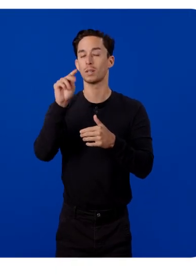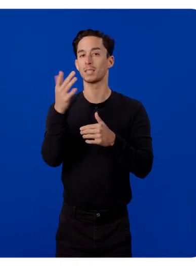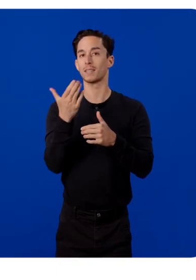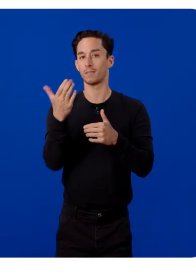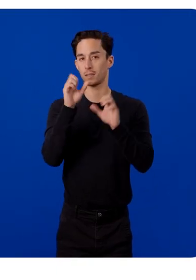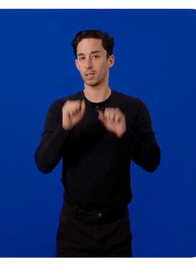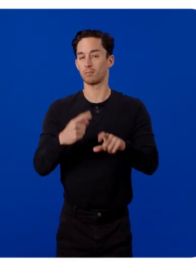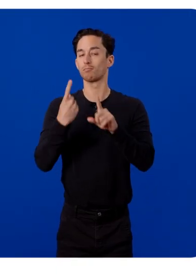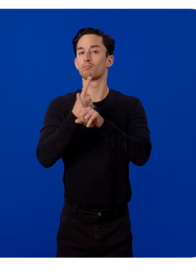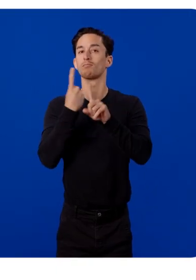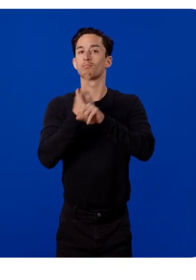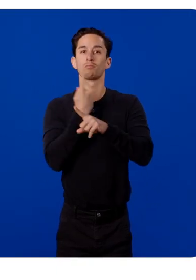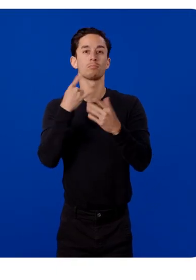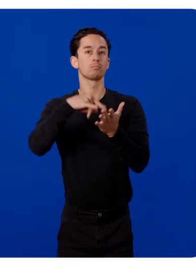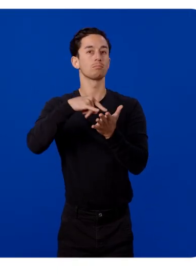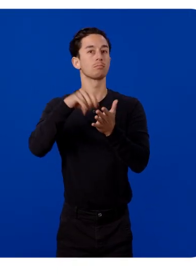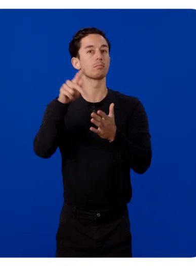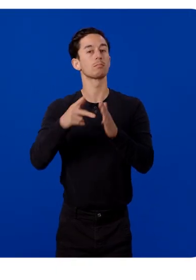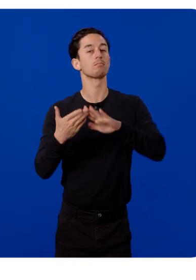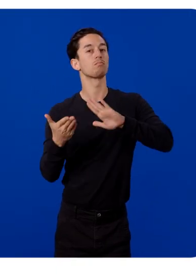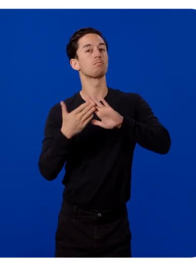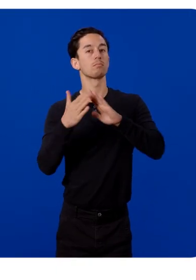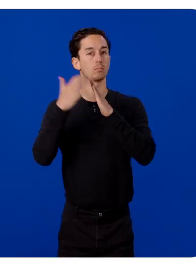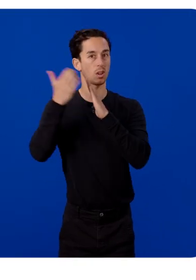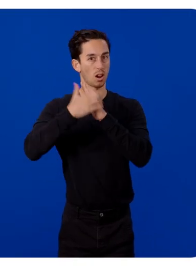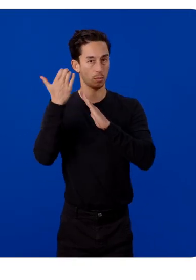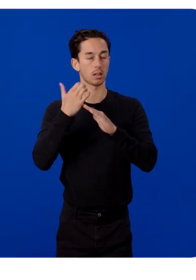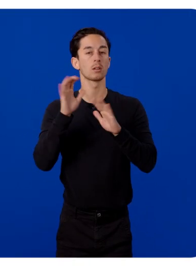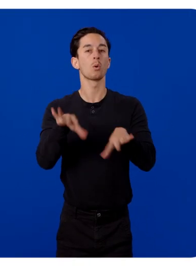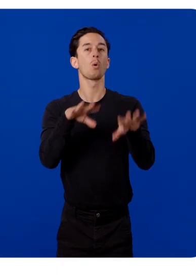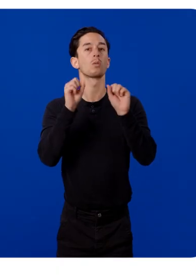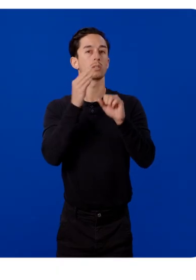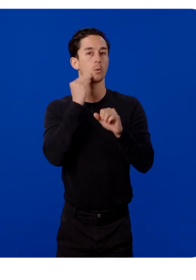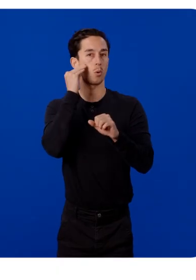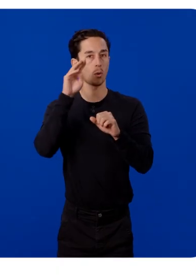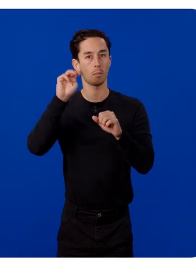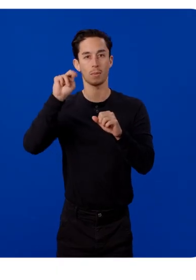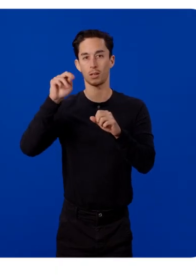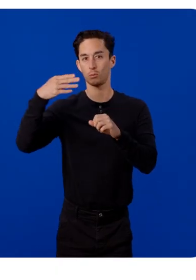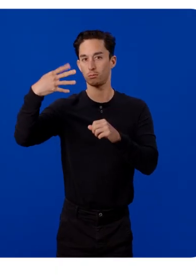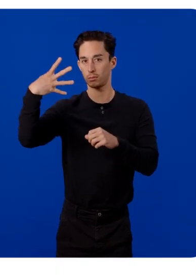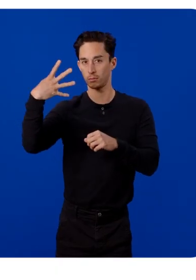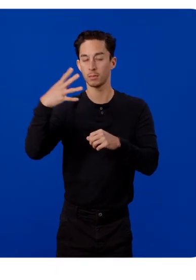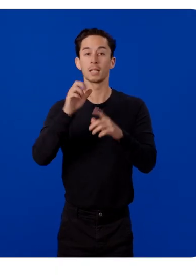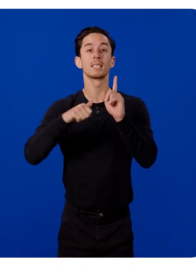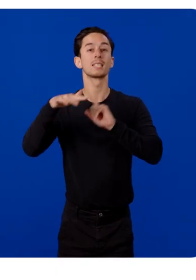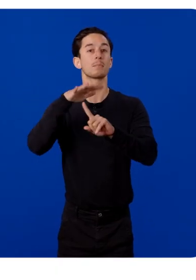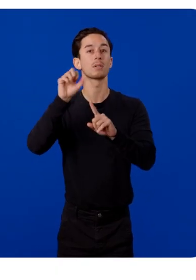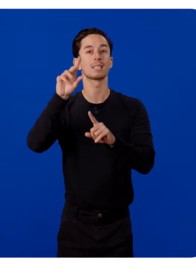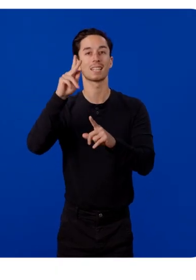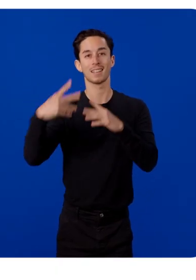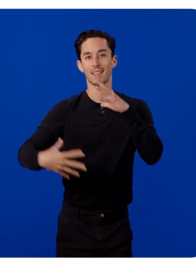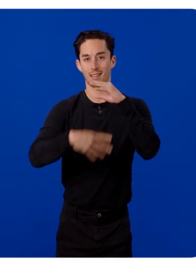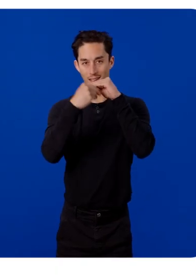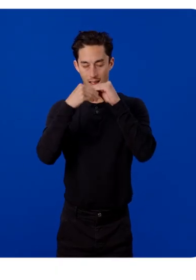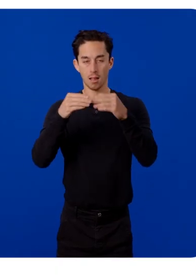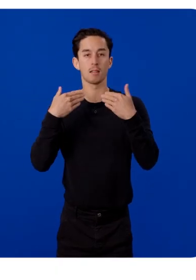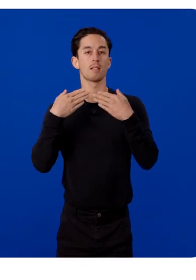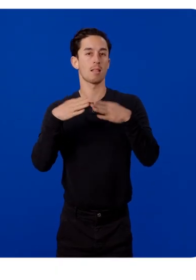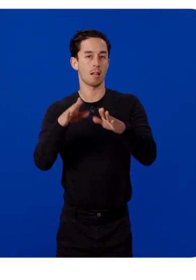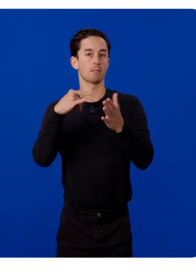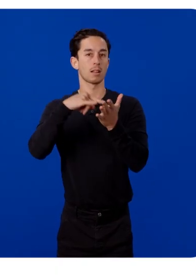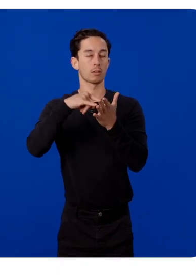Android apps. They're hosted in Windows on the Home menu. Spatial SDK adds to this and allows Android to create immersive